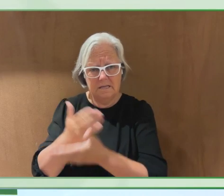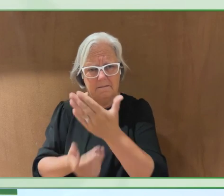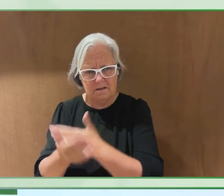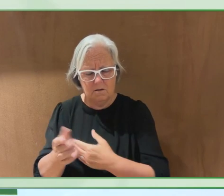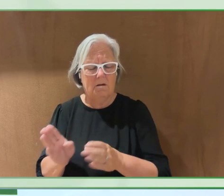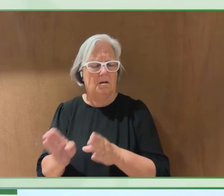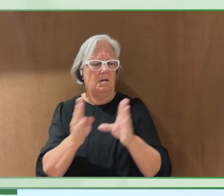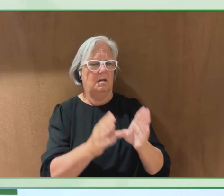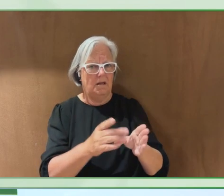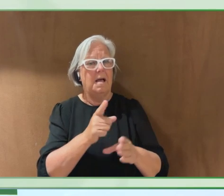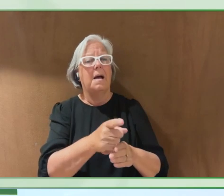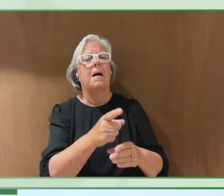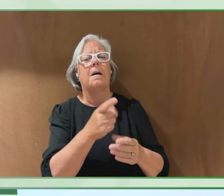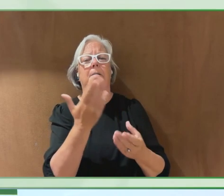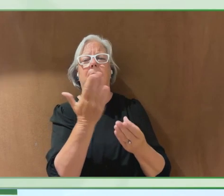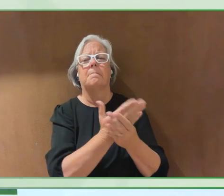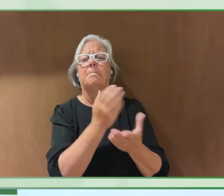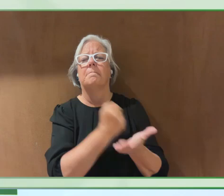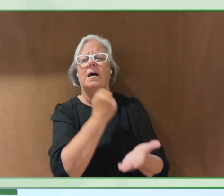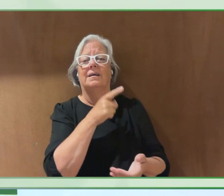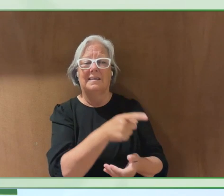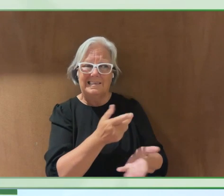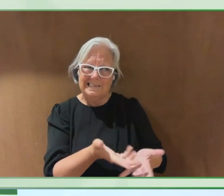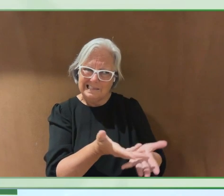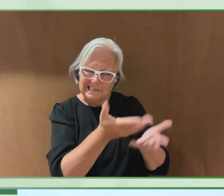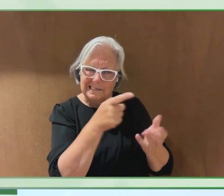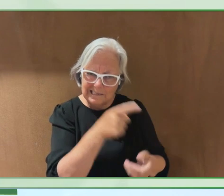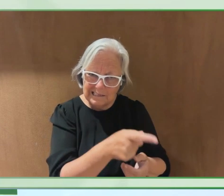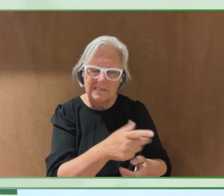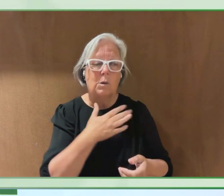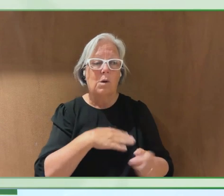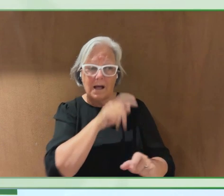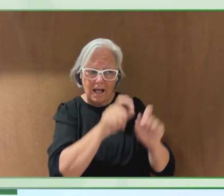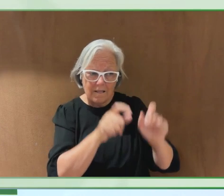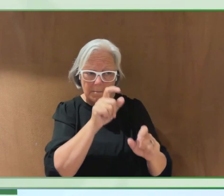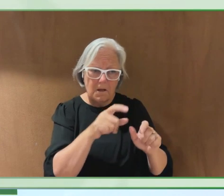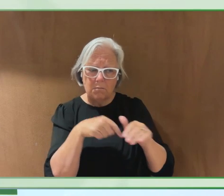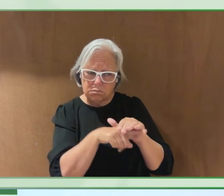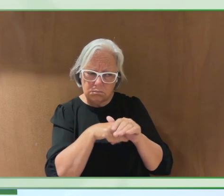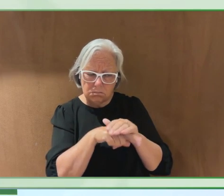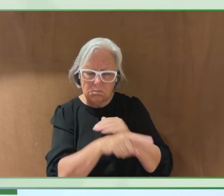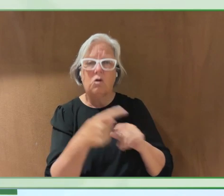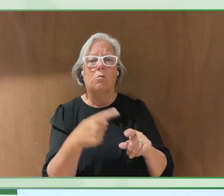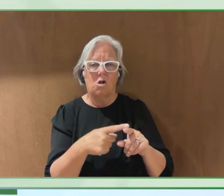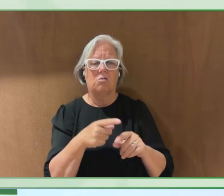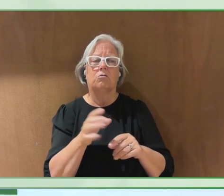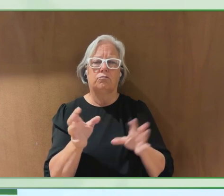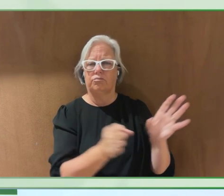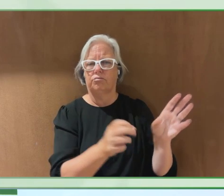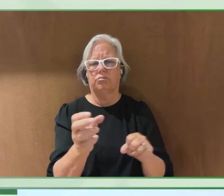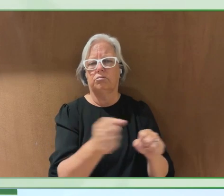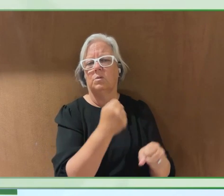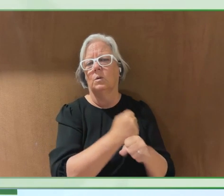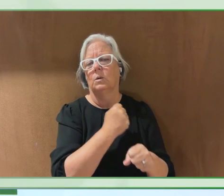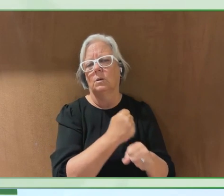banking sector to include them as customers as well as employees. How we do that? We build the capacity of